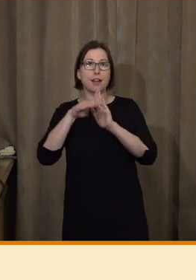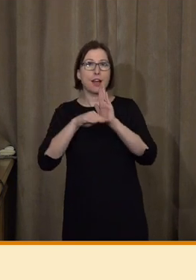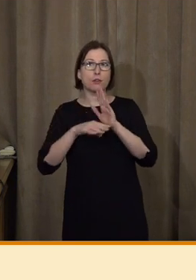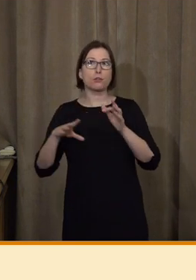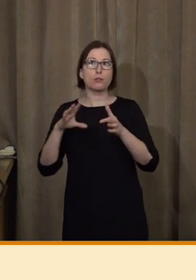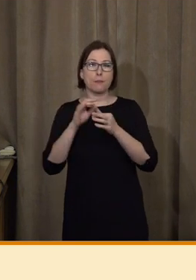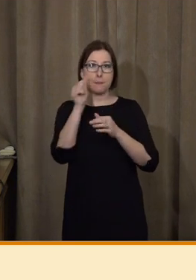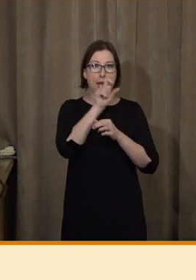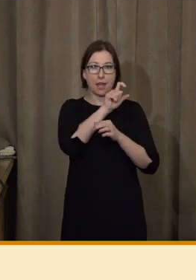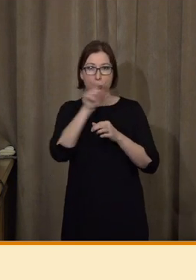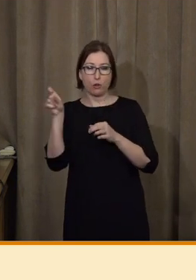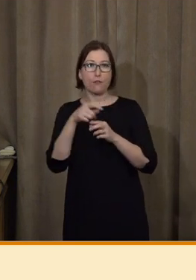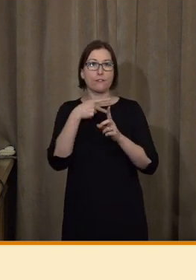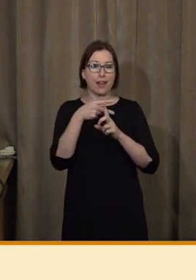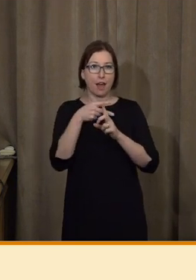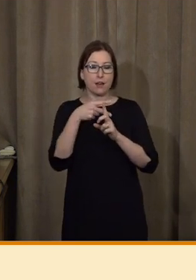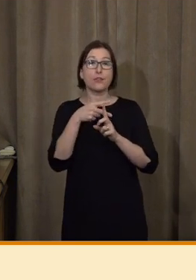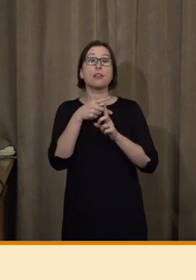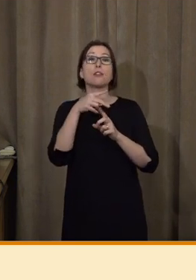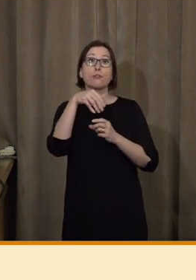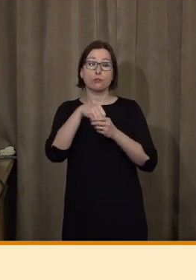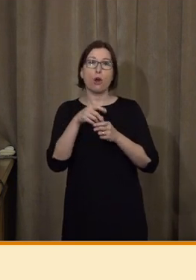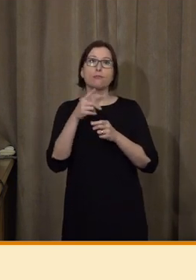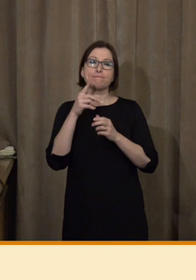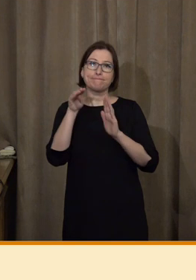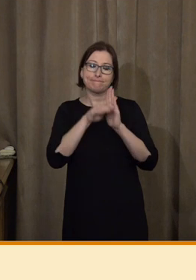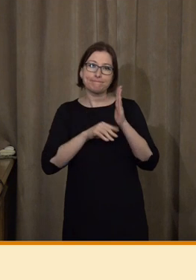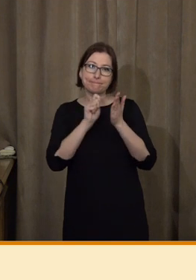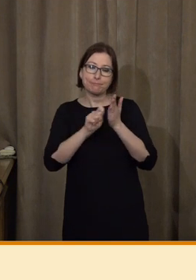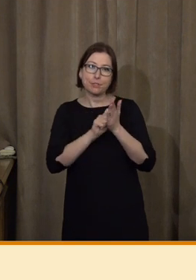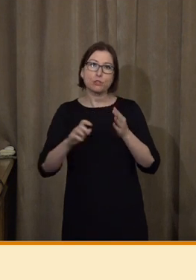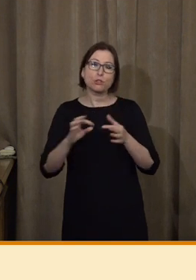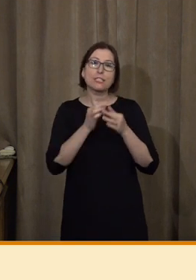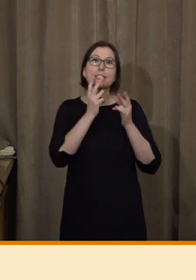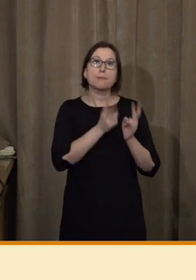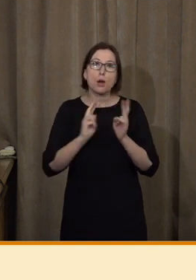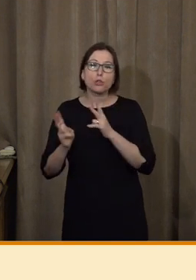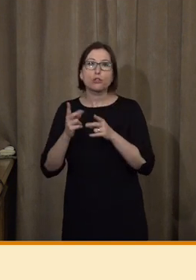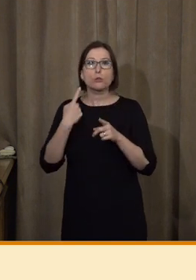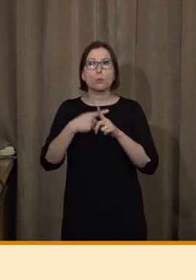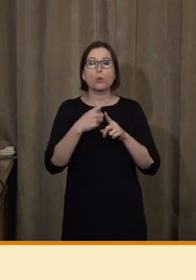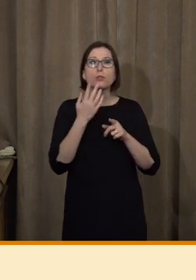the book of is the boundary of the